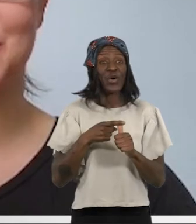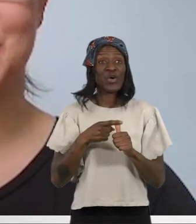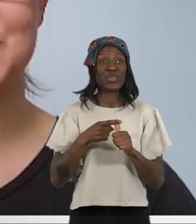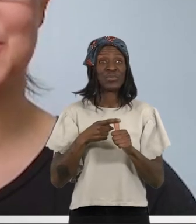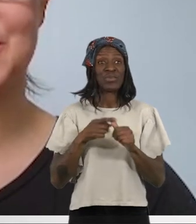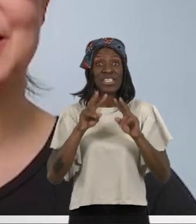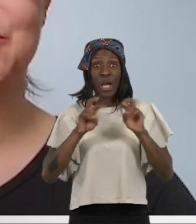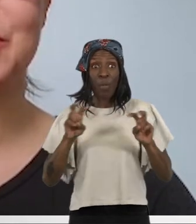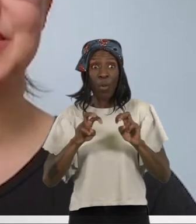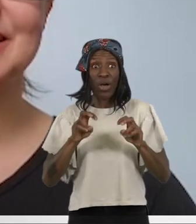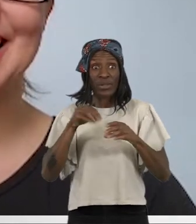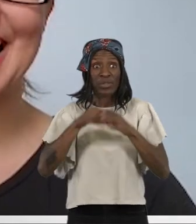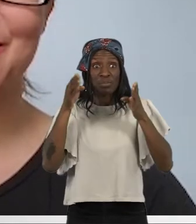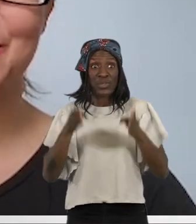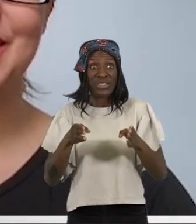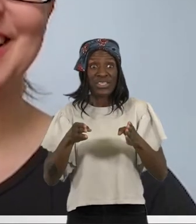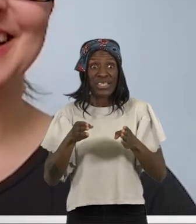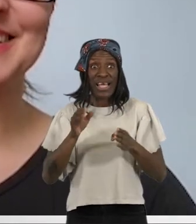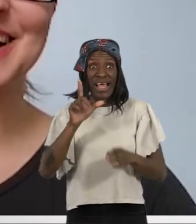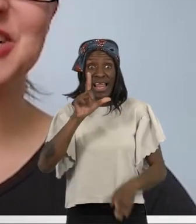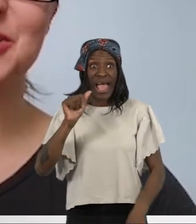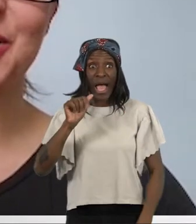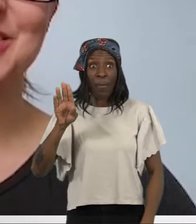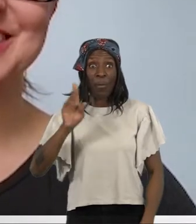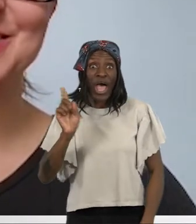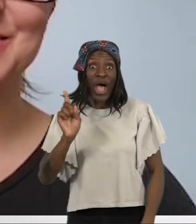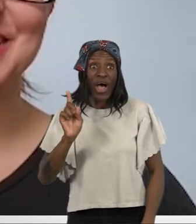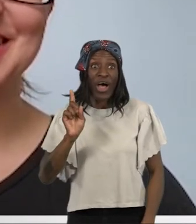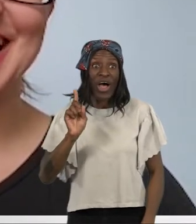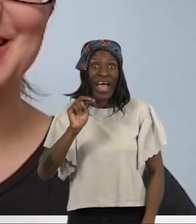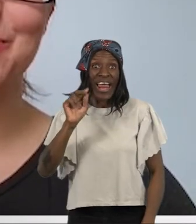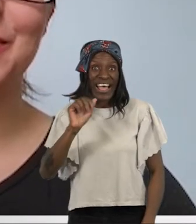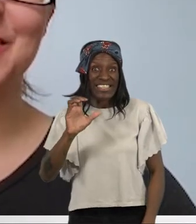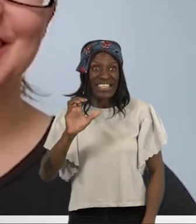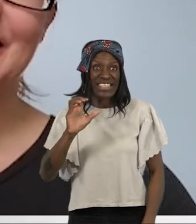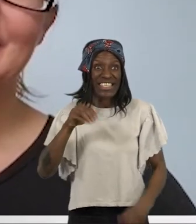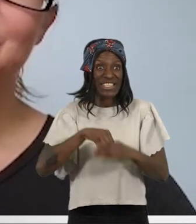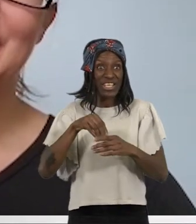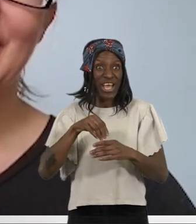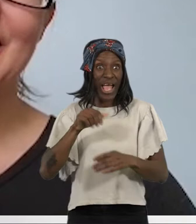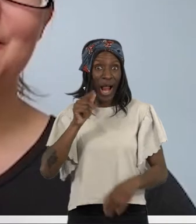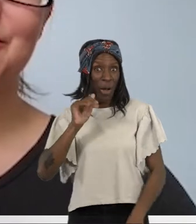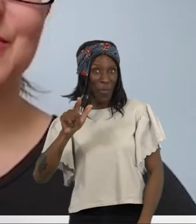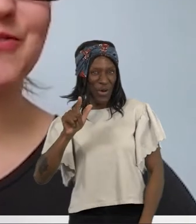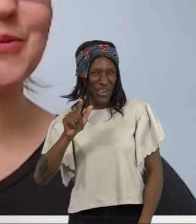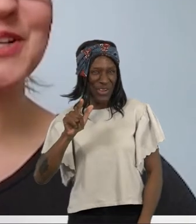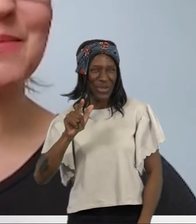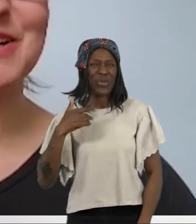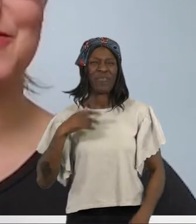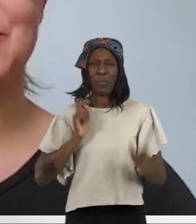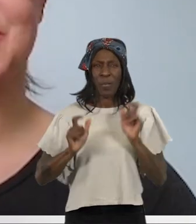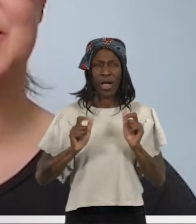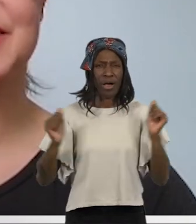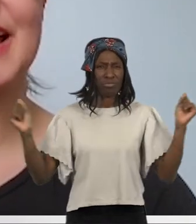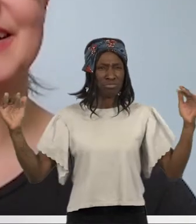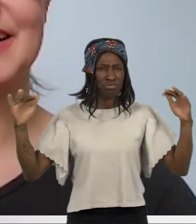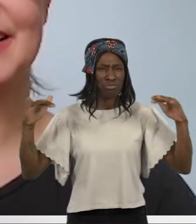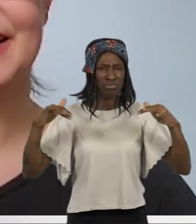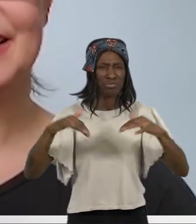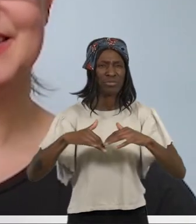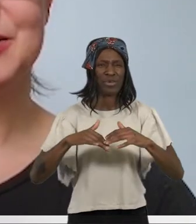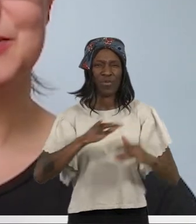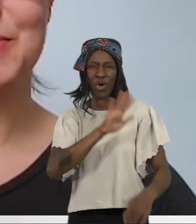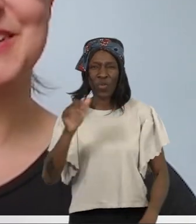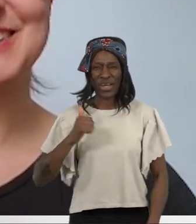first exploratory in-person lab at the National Arts Centre in April, and we have folks coming from across